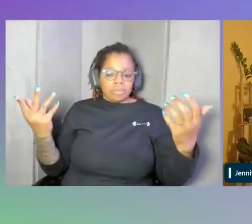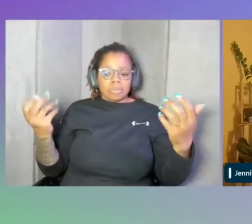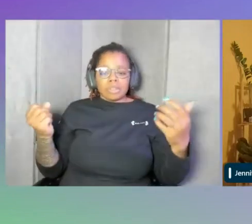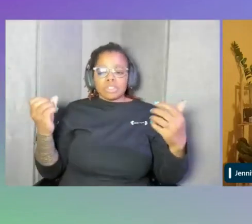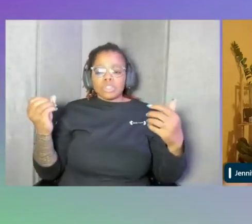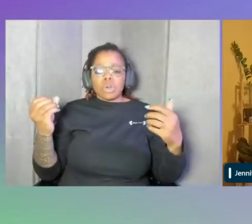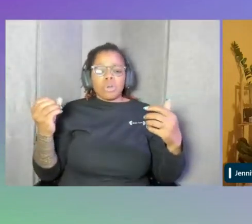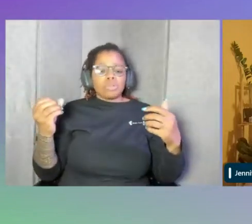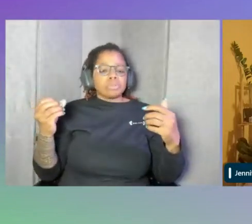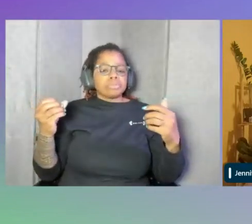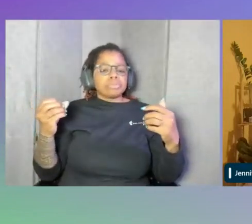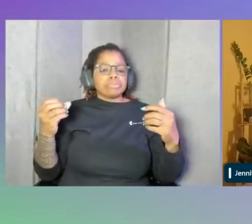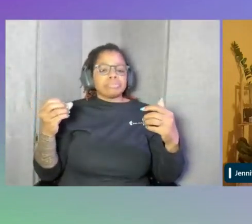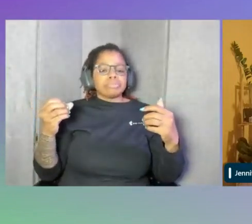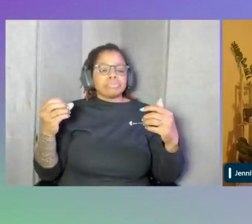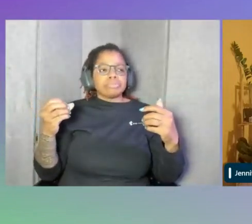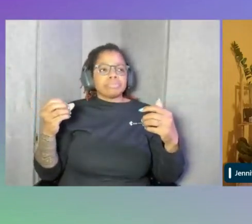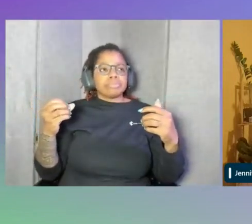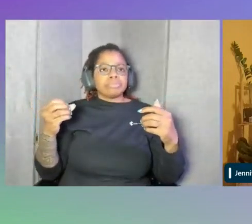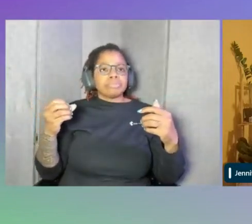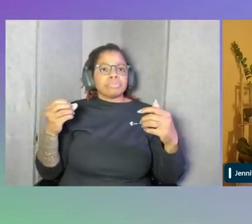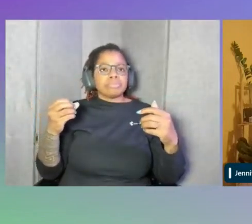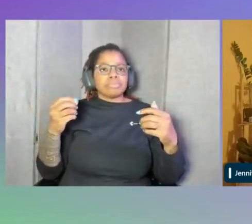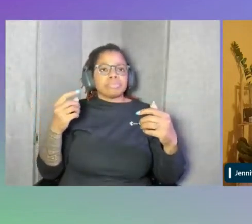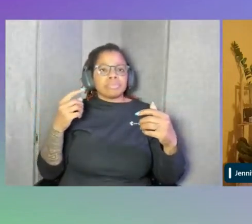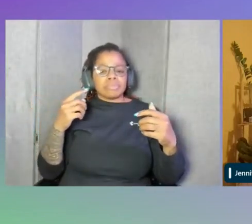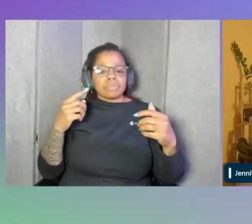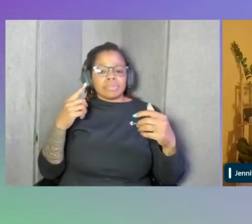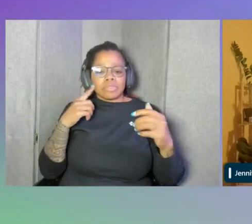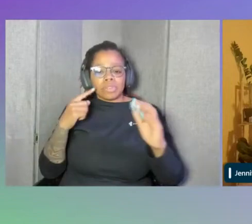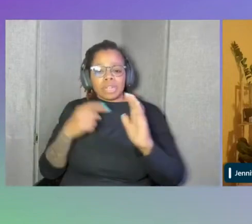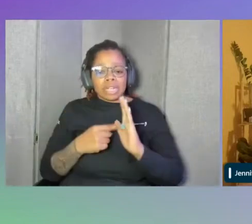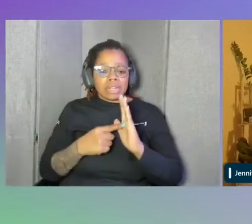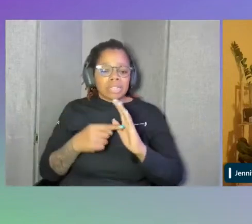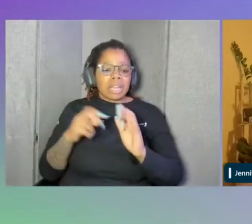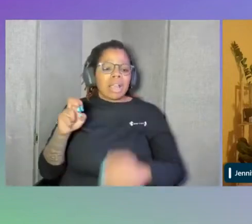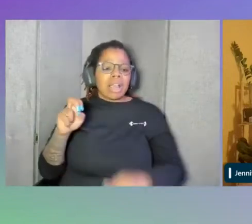let's take the Enchroma,